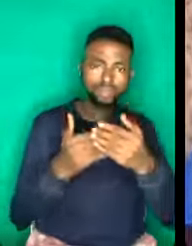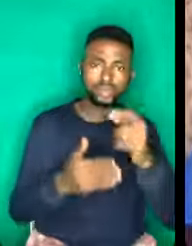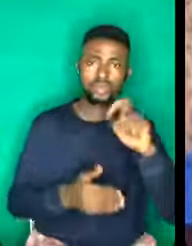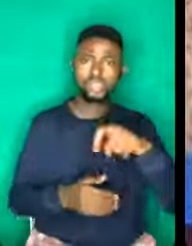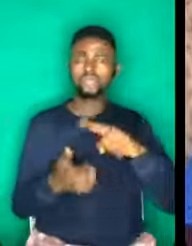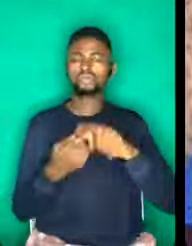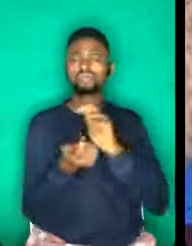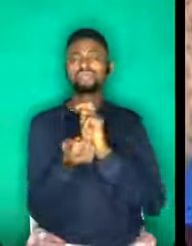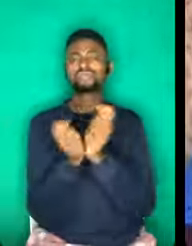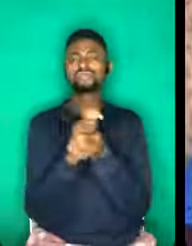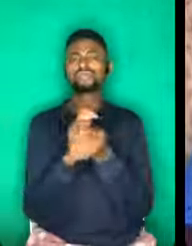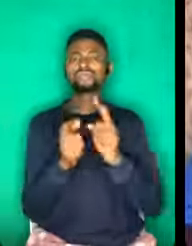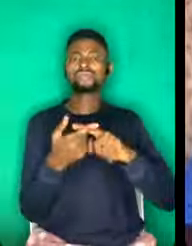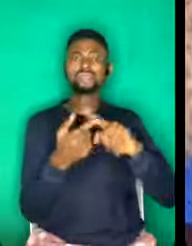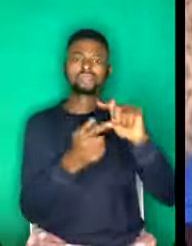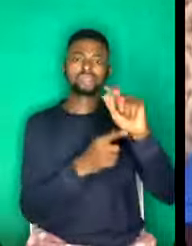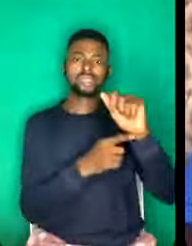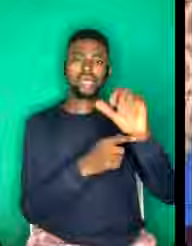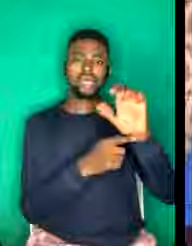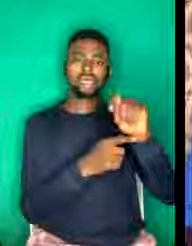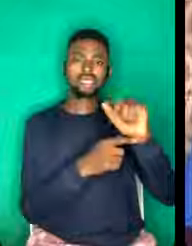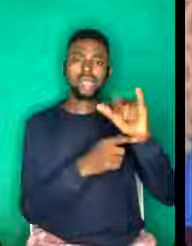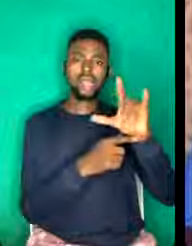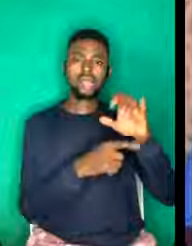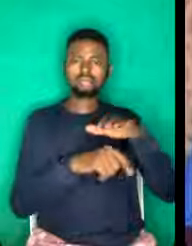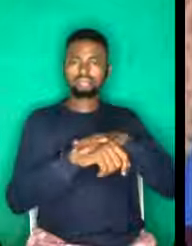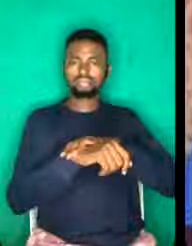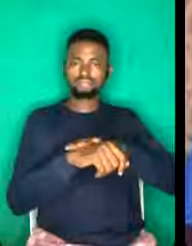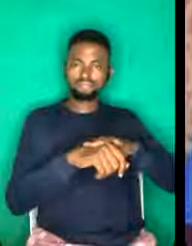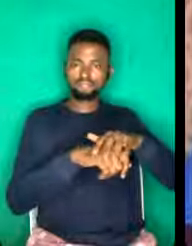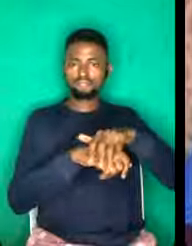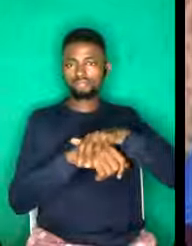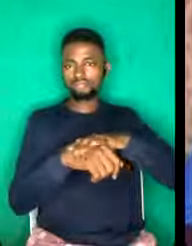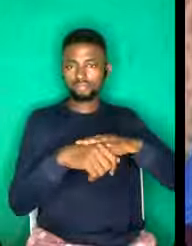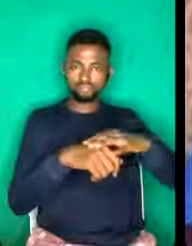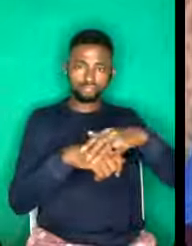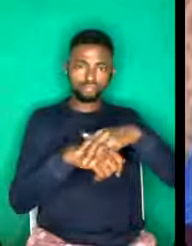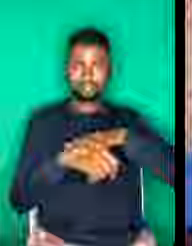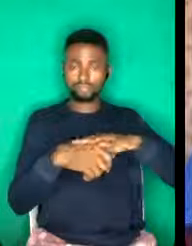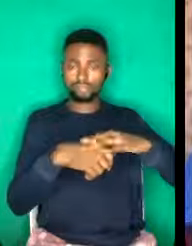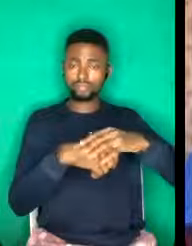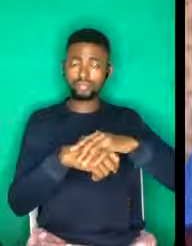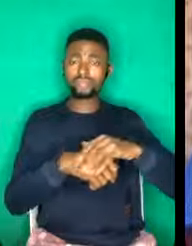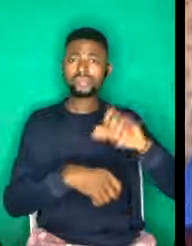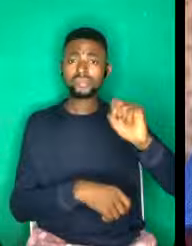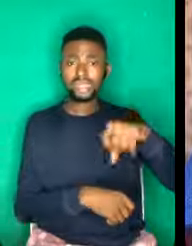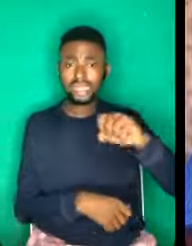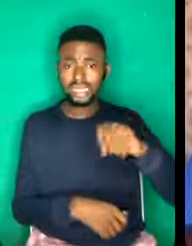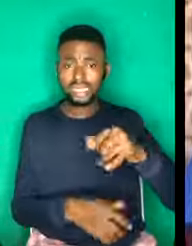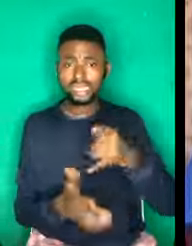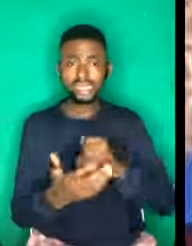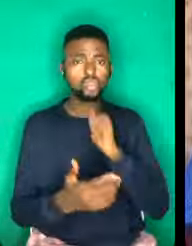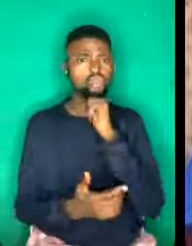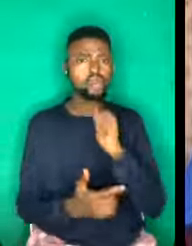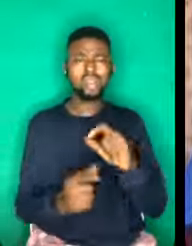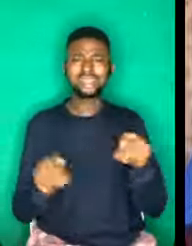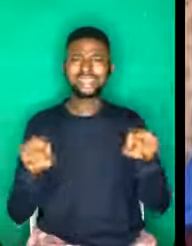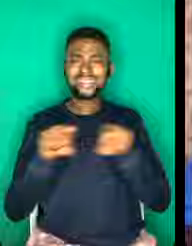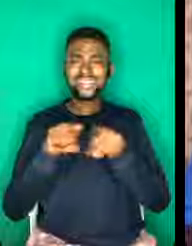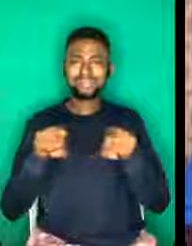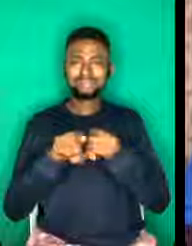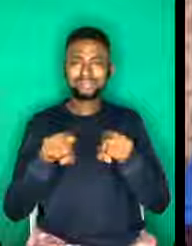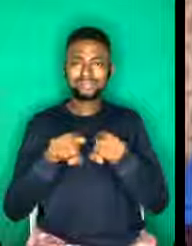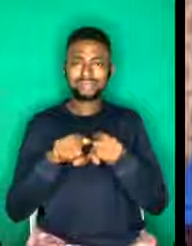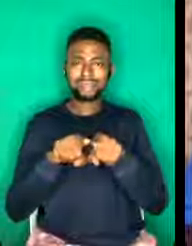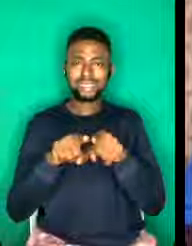touching. Okay. Yes, it is. Of course, it's not the same thing. In a sense, it's